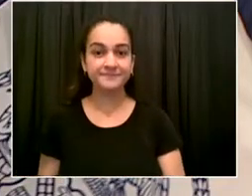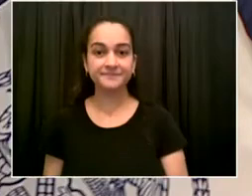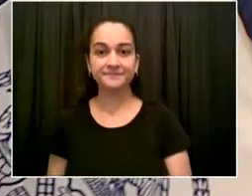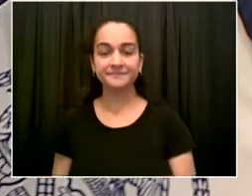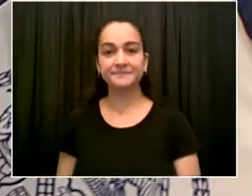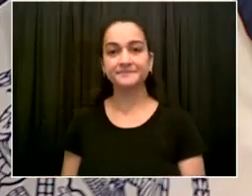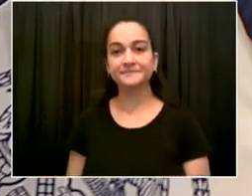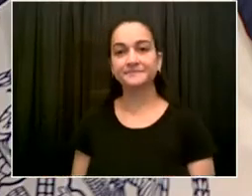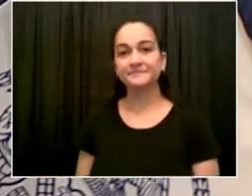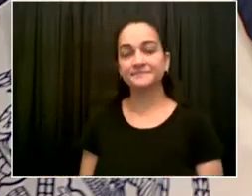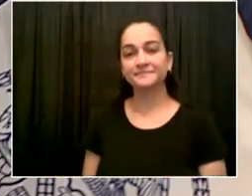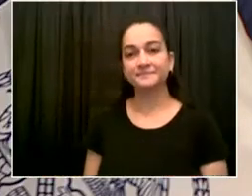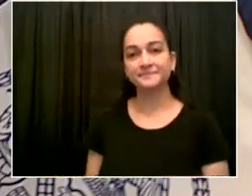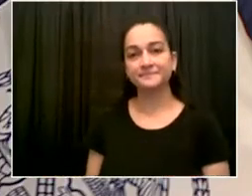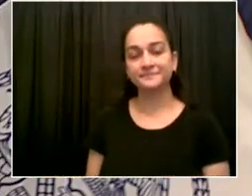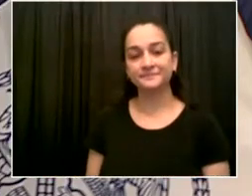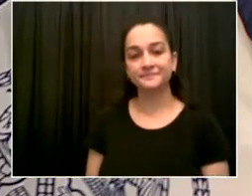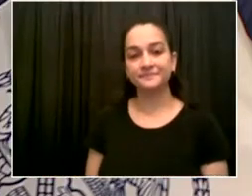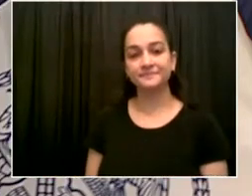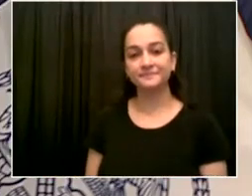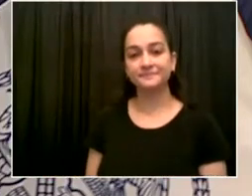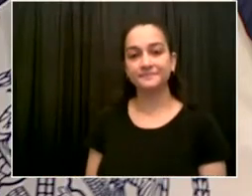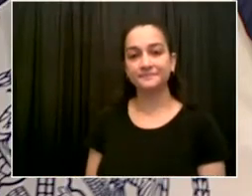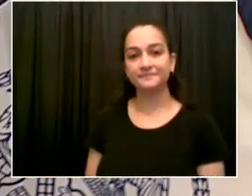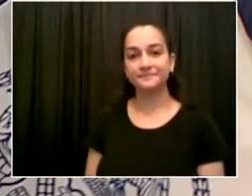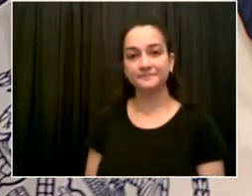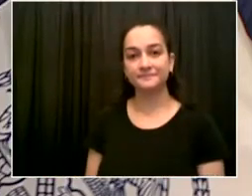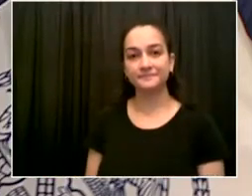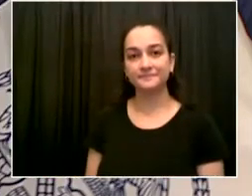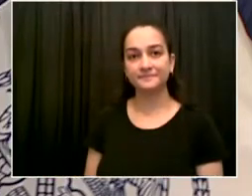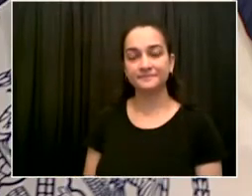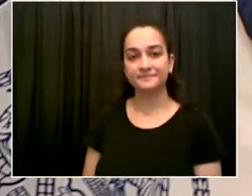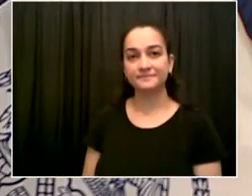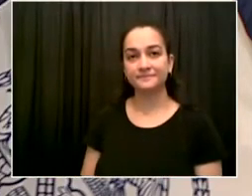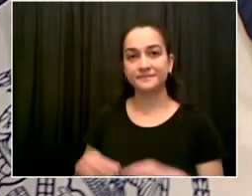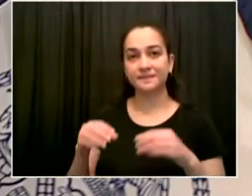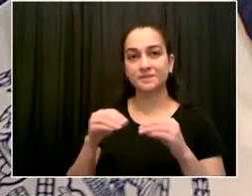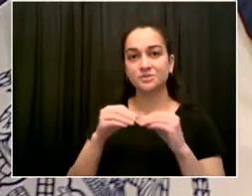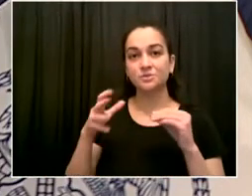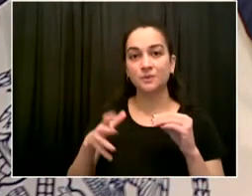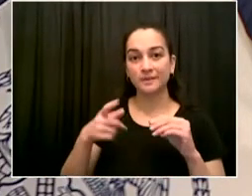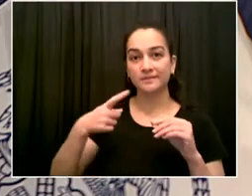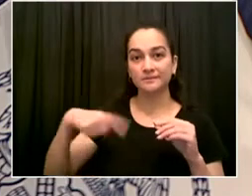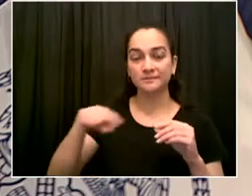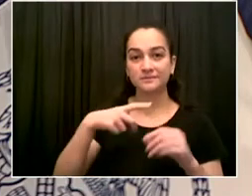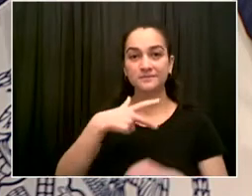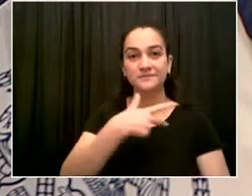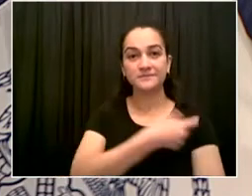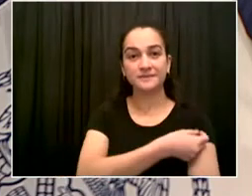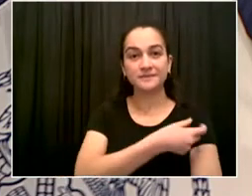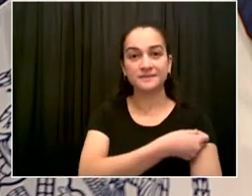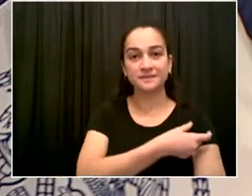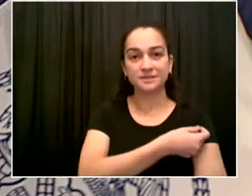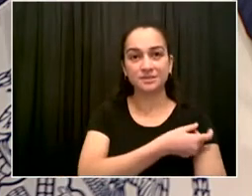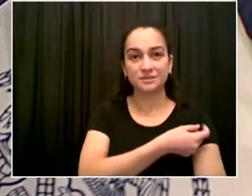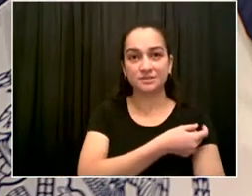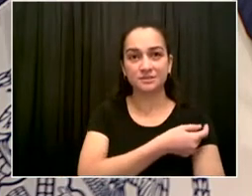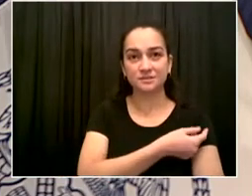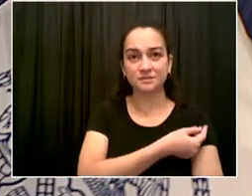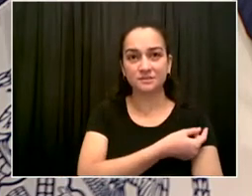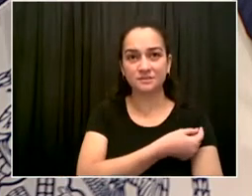students having to show proof. We obviously want to know who's vaccinated. We want to encourage everyone who's not vaccinated to get